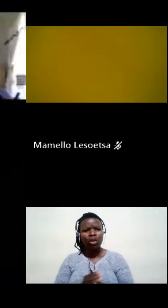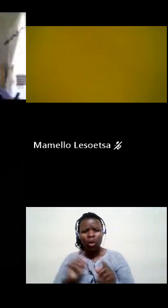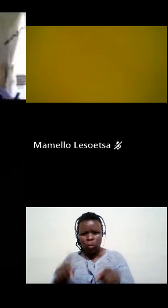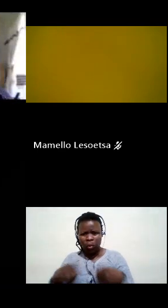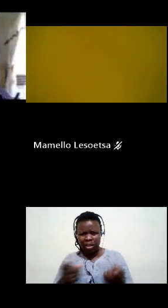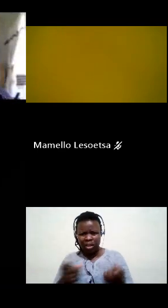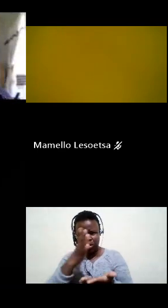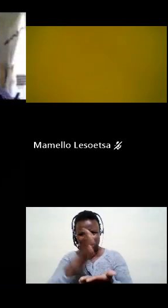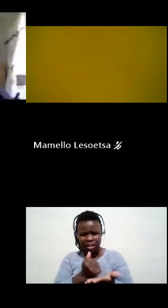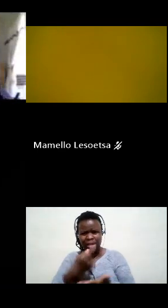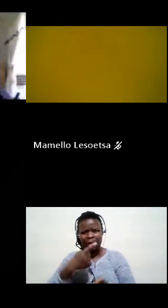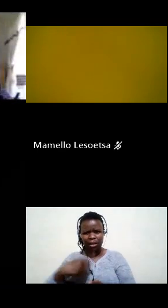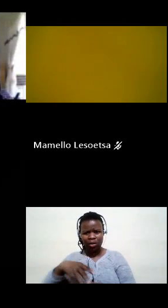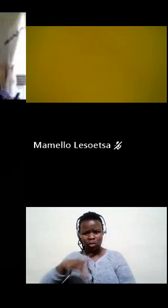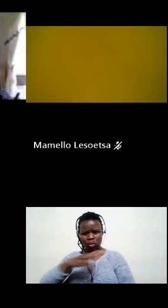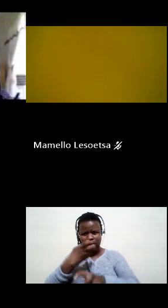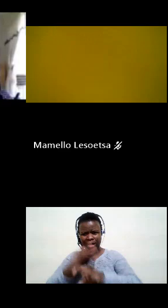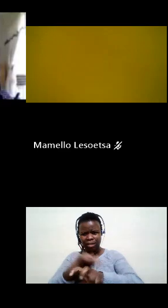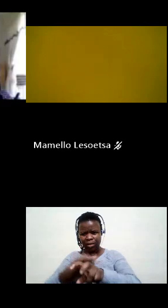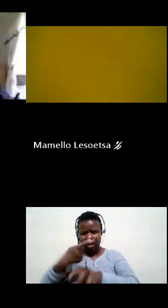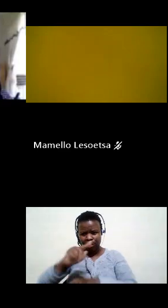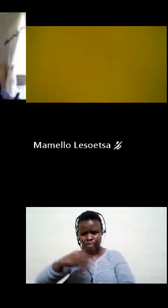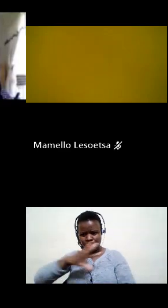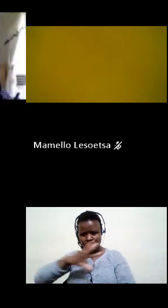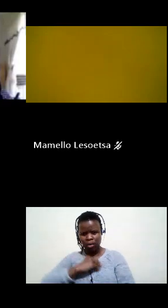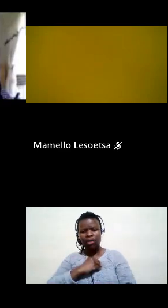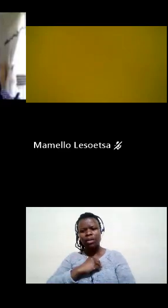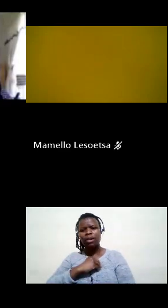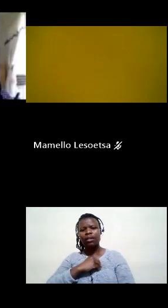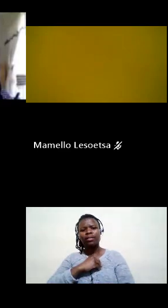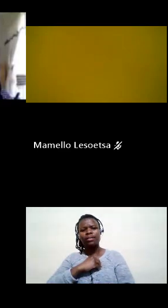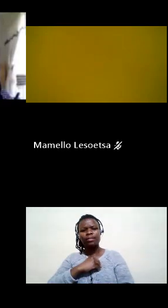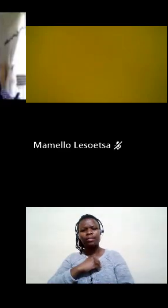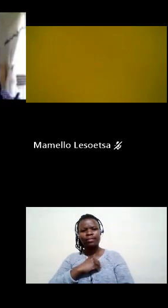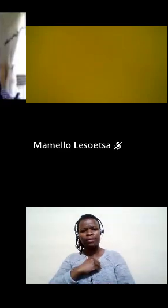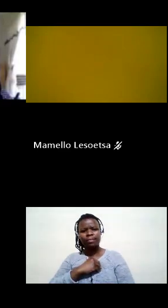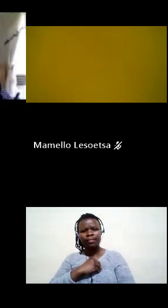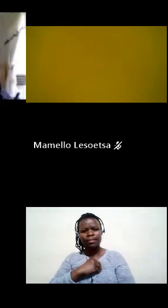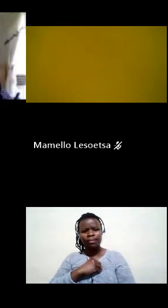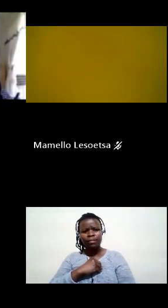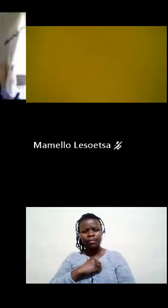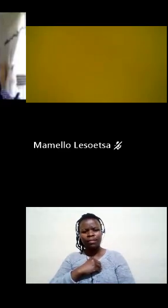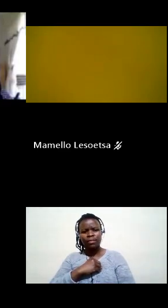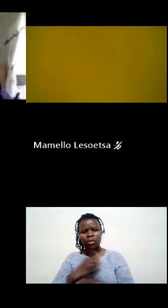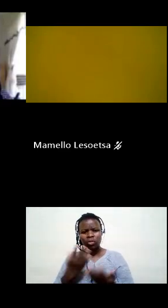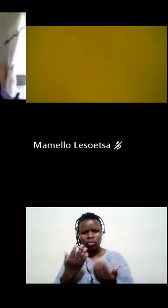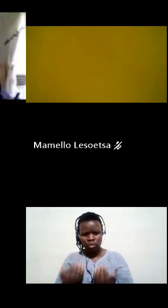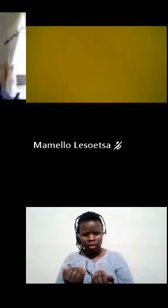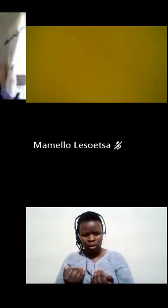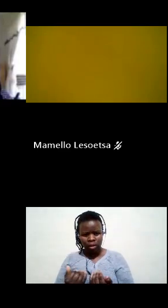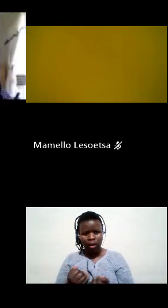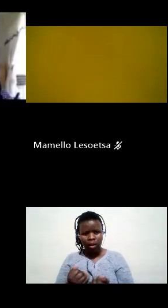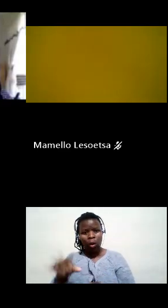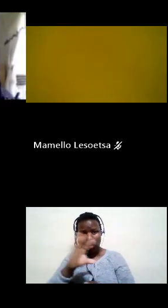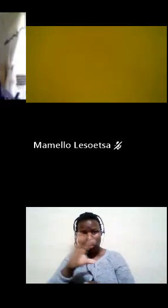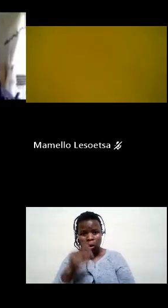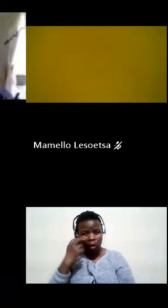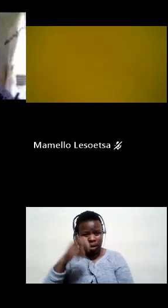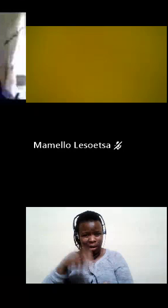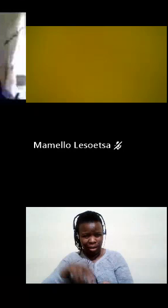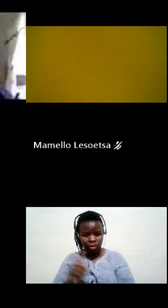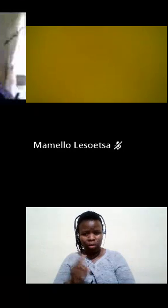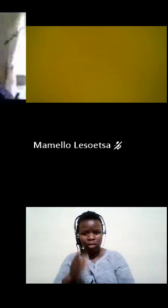myself, just get the wheelchair in the bus, I can do it myself. That's all I needed. But they thinking they must carry me on their back and they